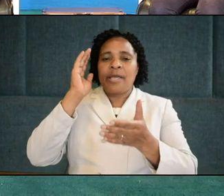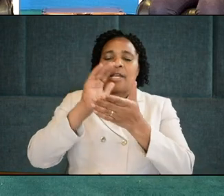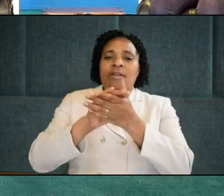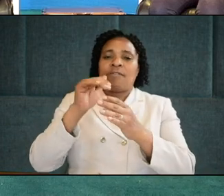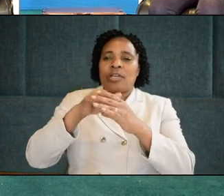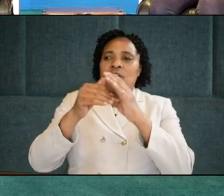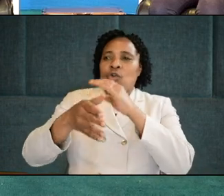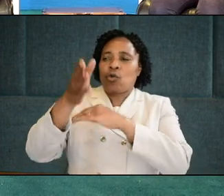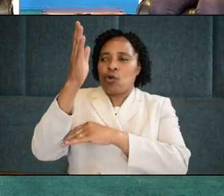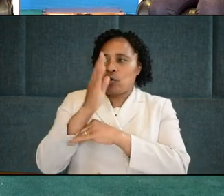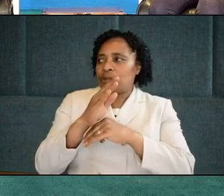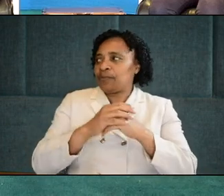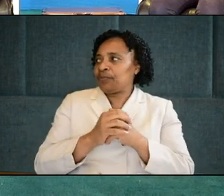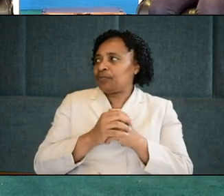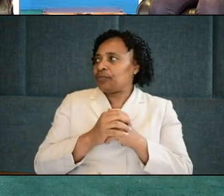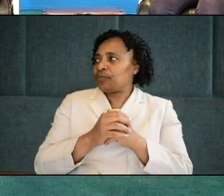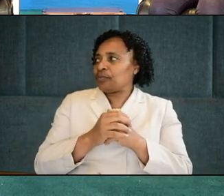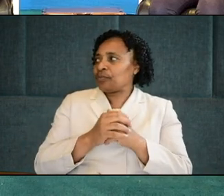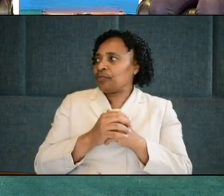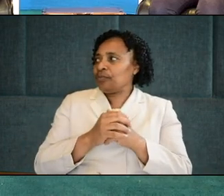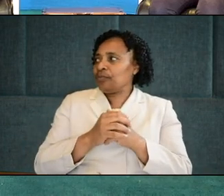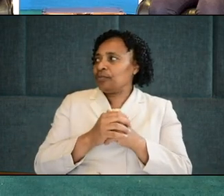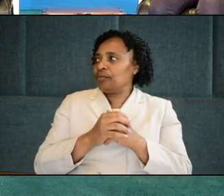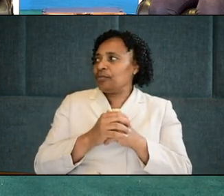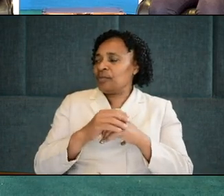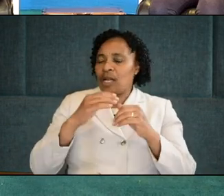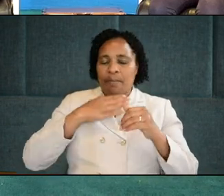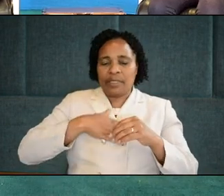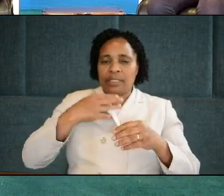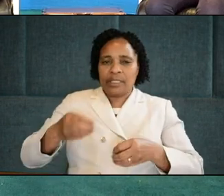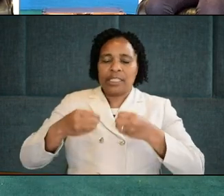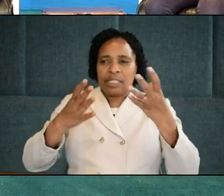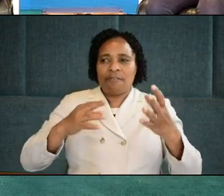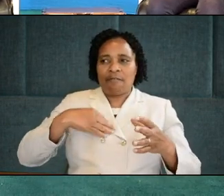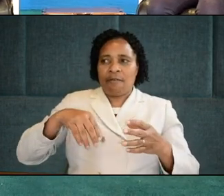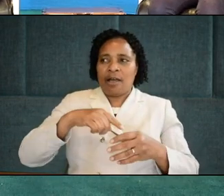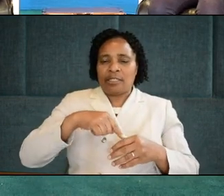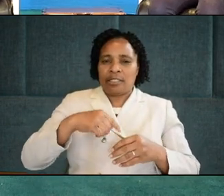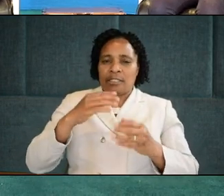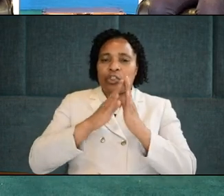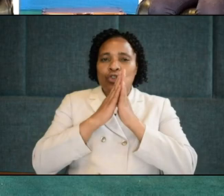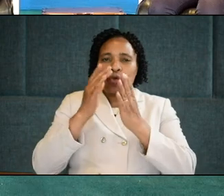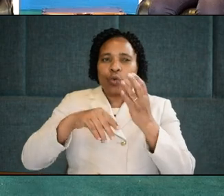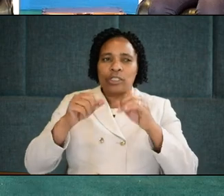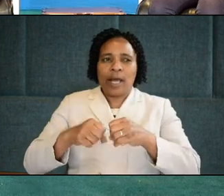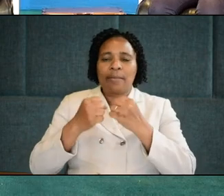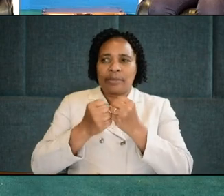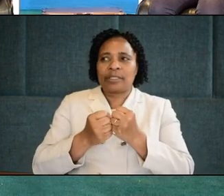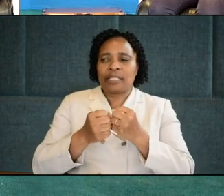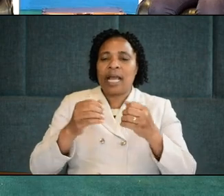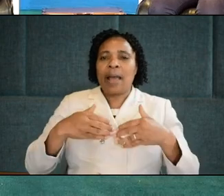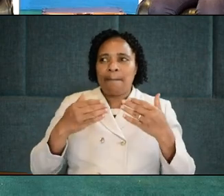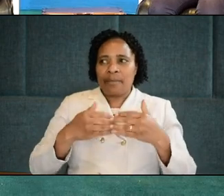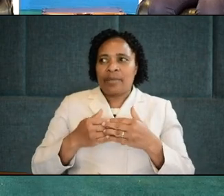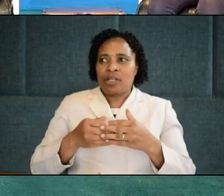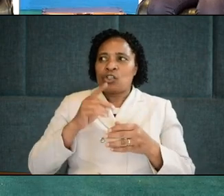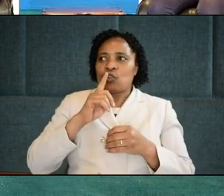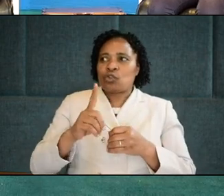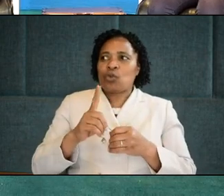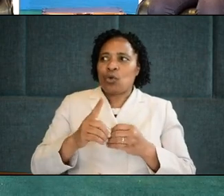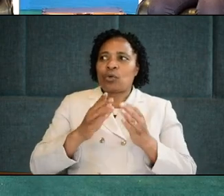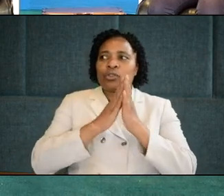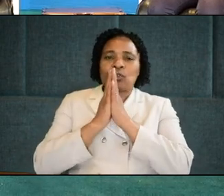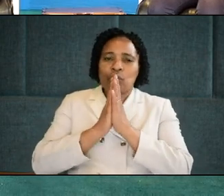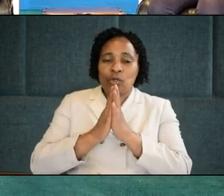actually accomplish this feat. Flex, please give us the story of what happened in that time. Yes, gladly. So our